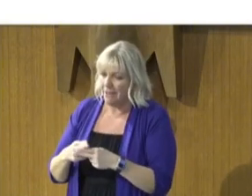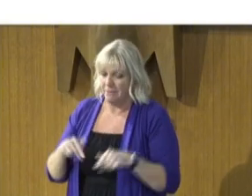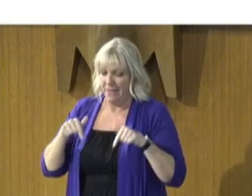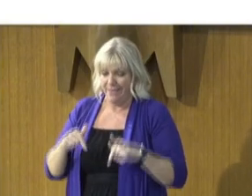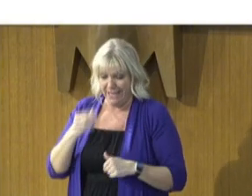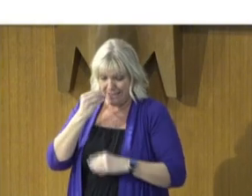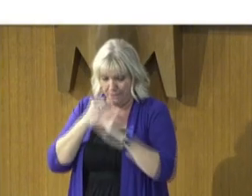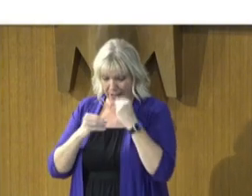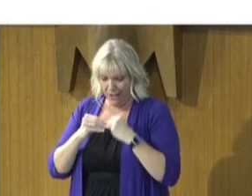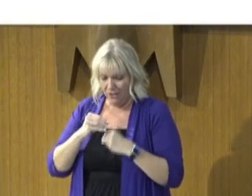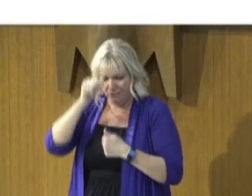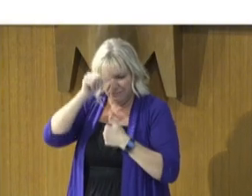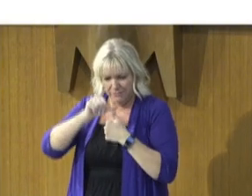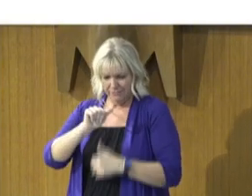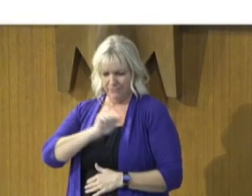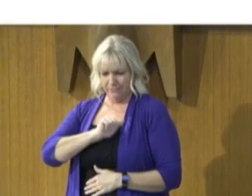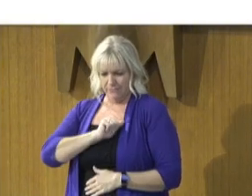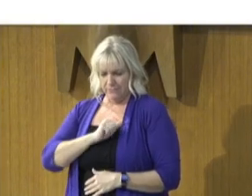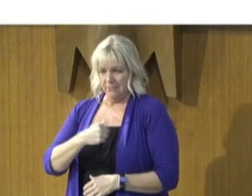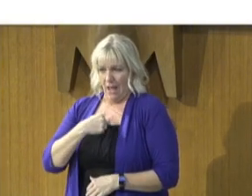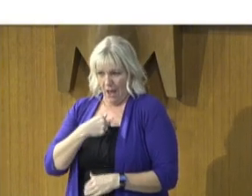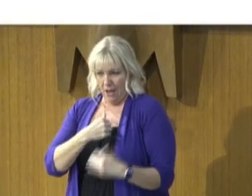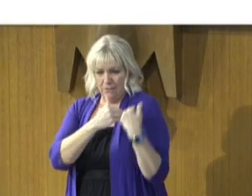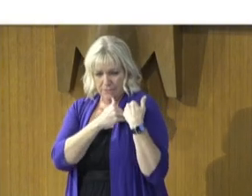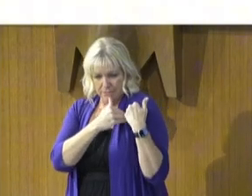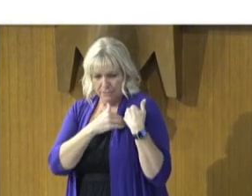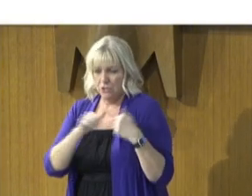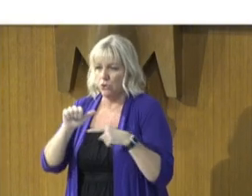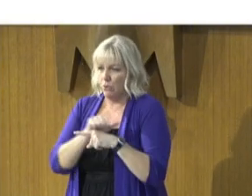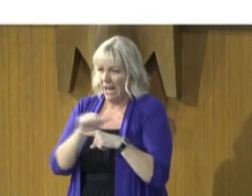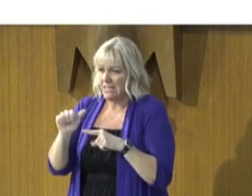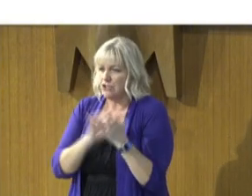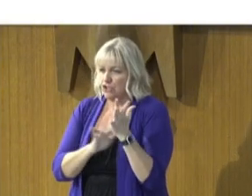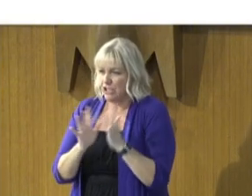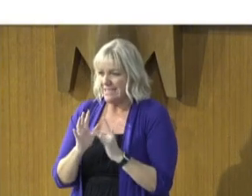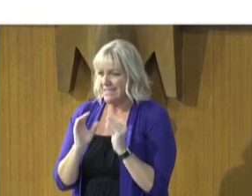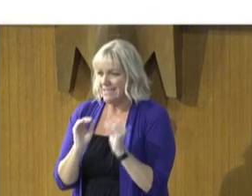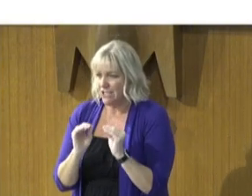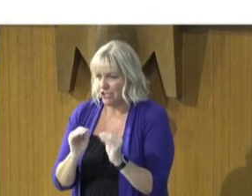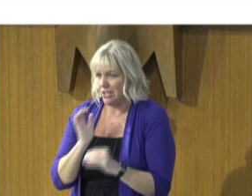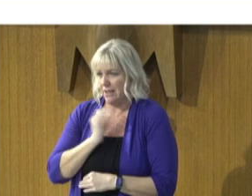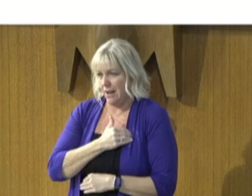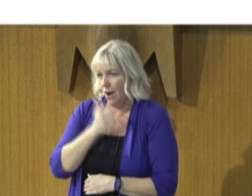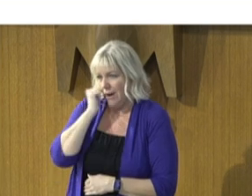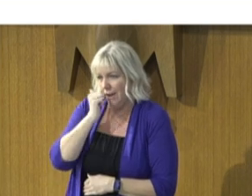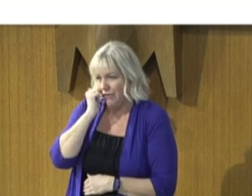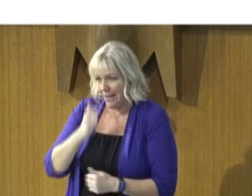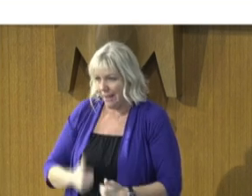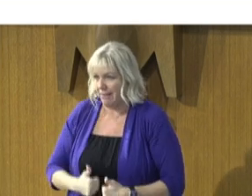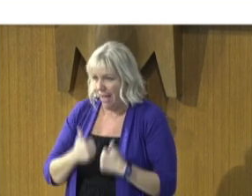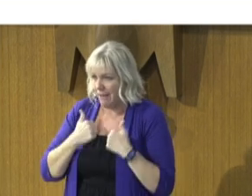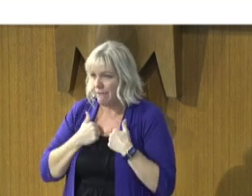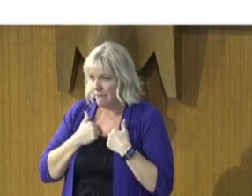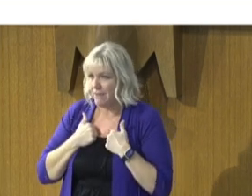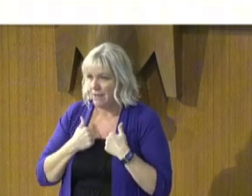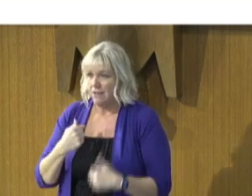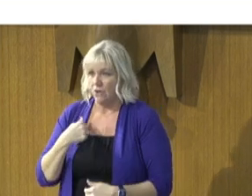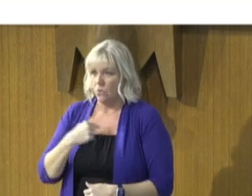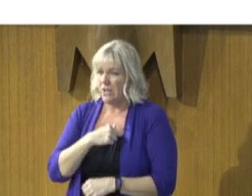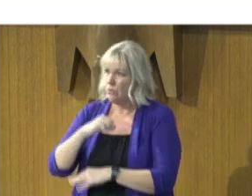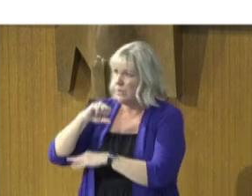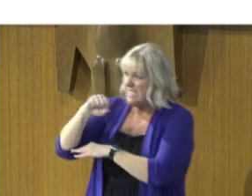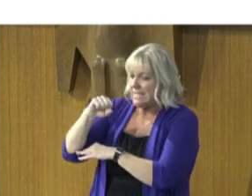remind ourselves of our responsibility to practice Jesus' teachings in our everyday lives in order to resist